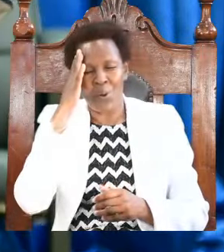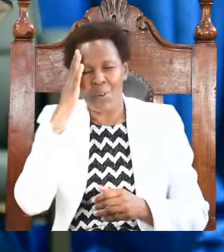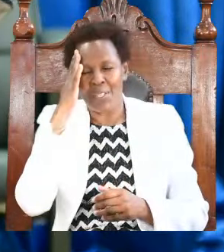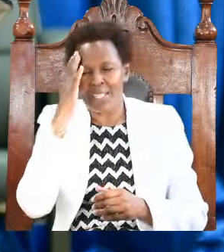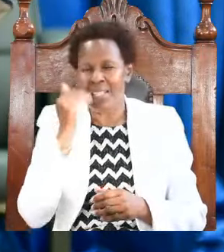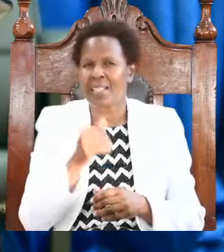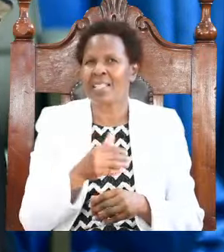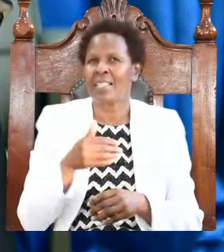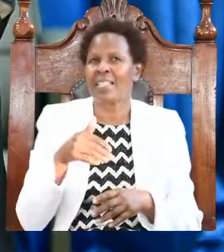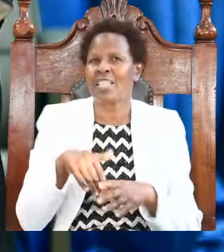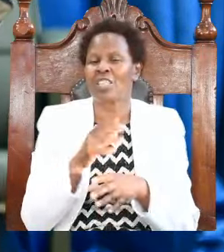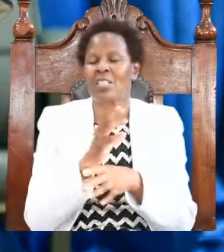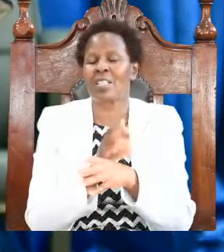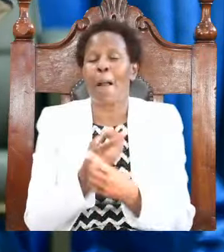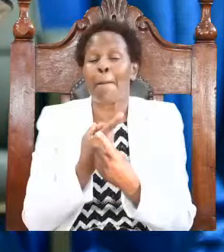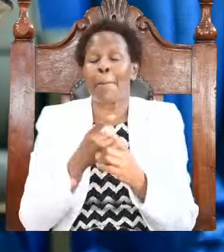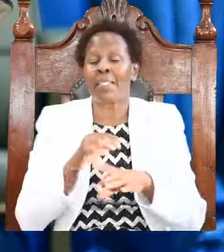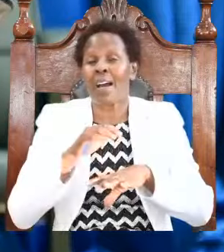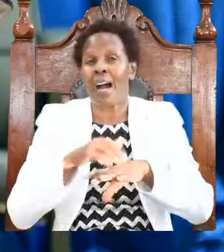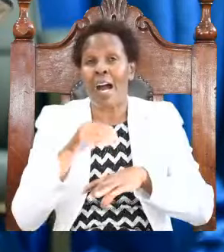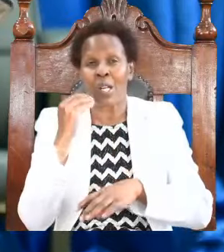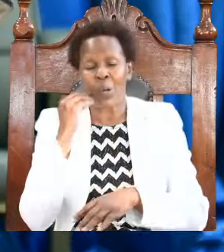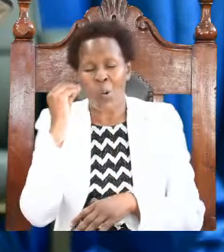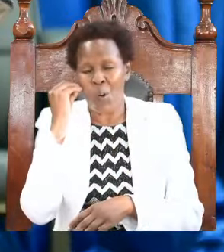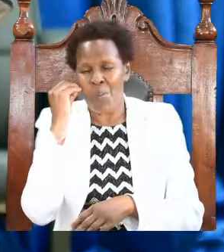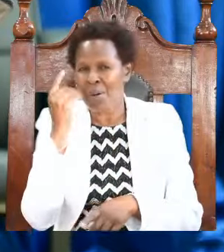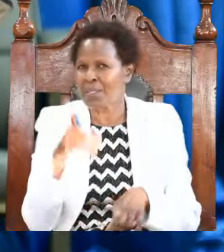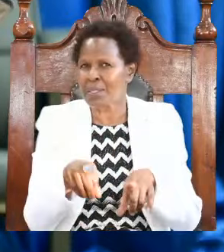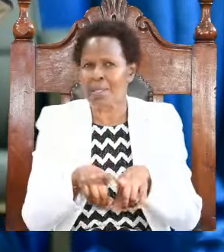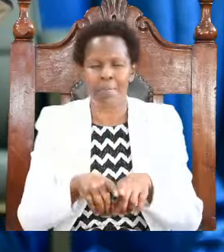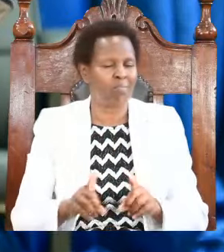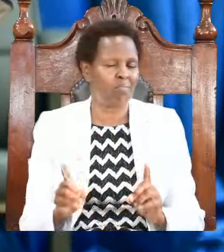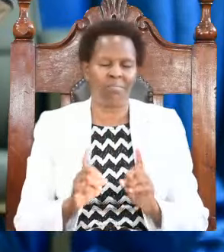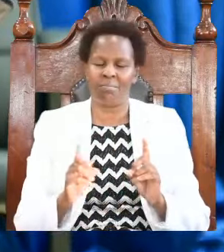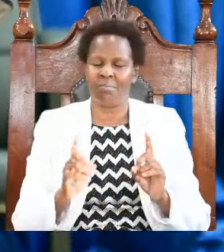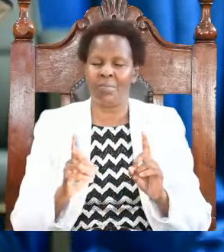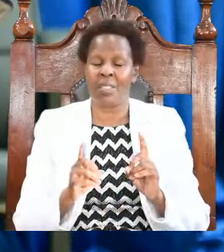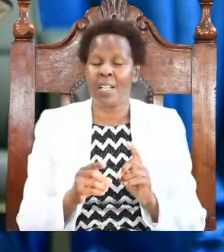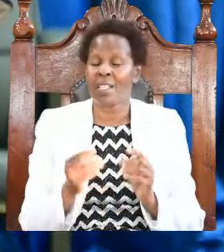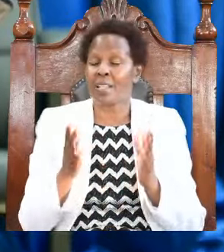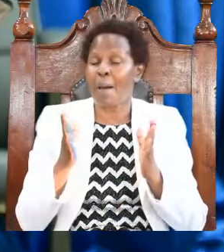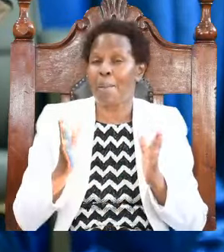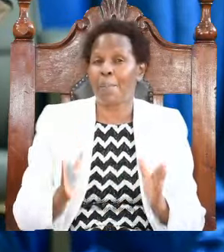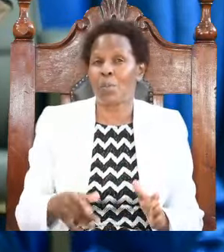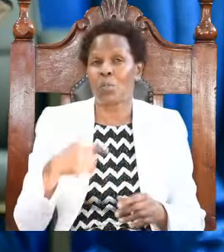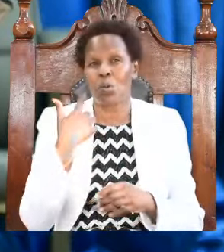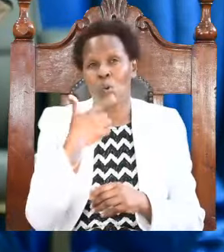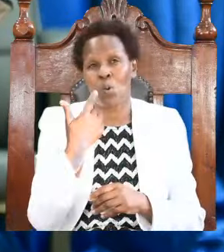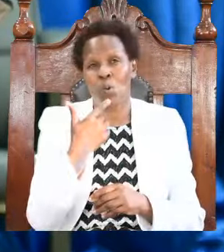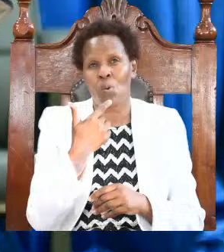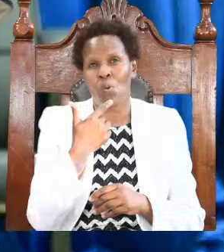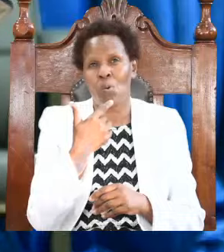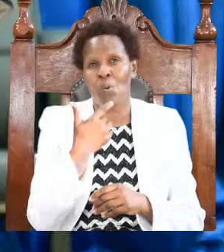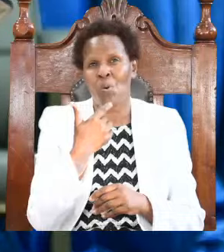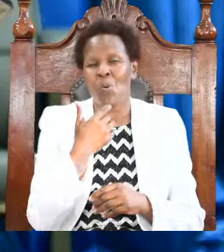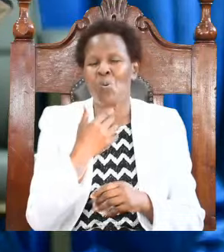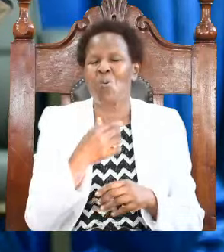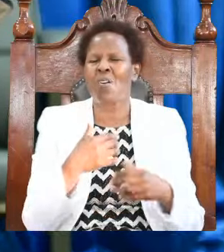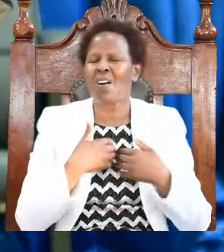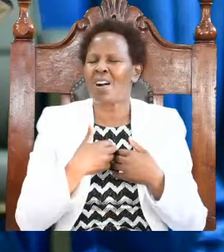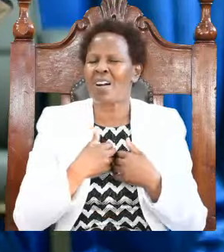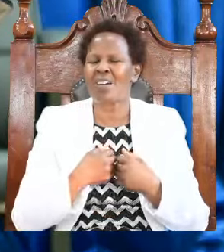all this. But back at home, that was not the story. He was a person who was struggling with